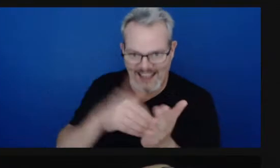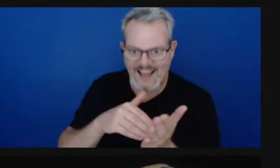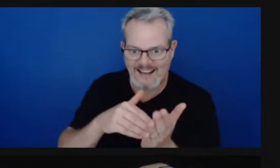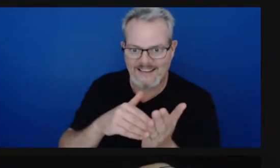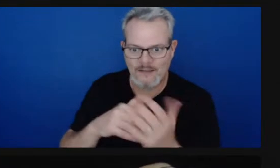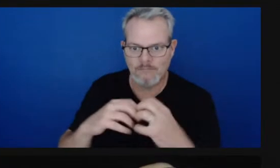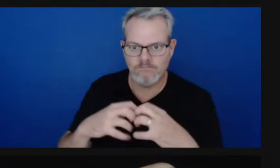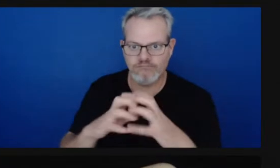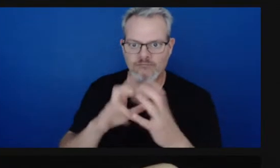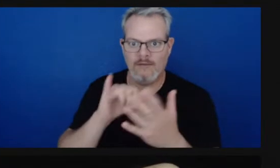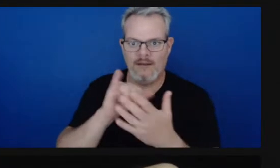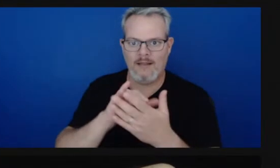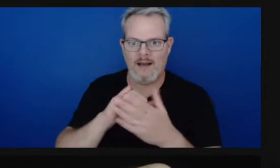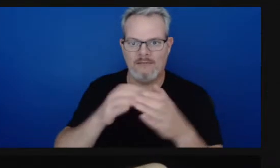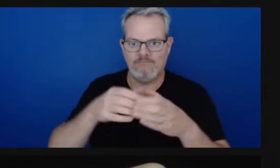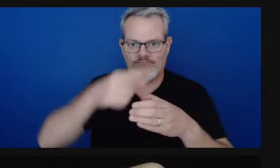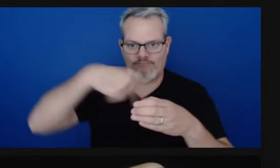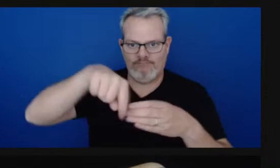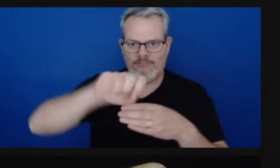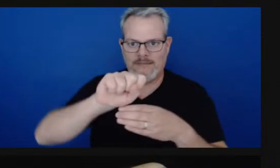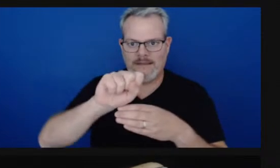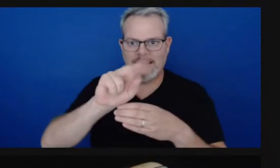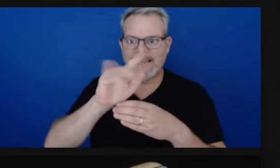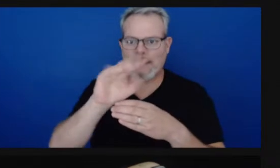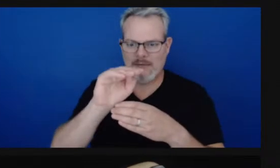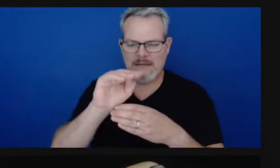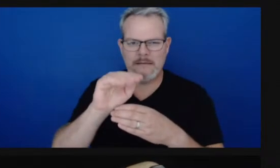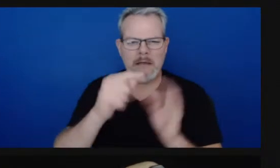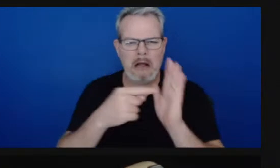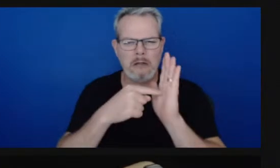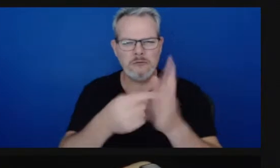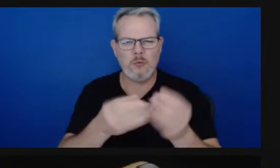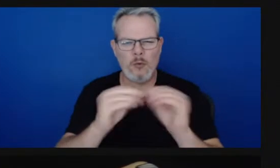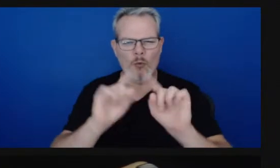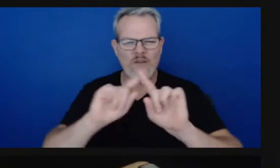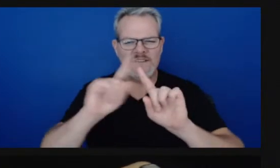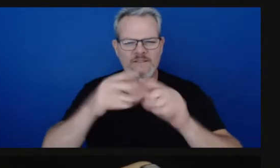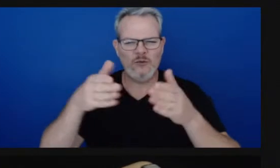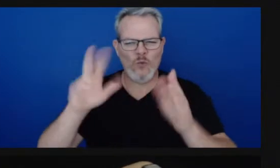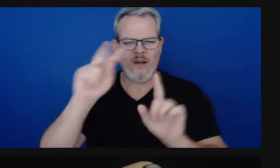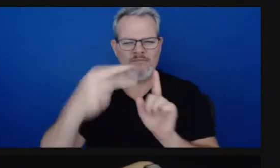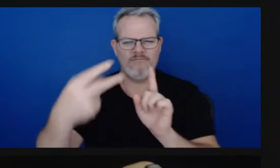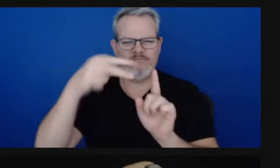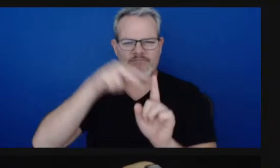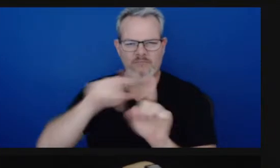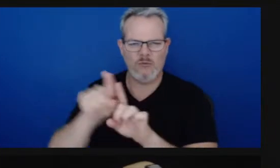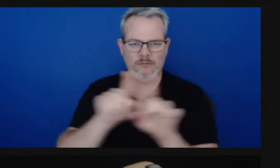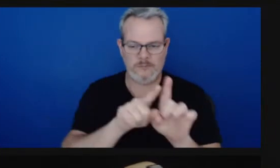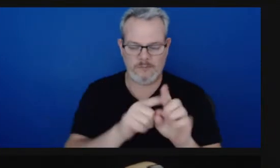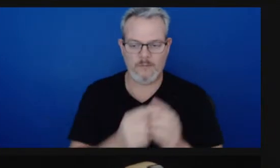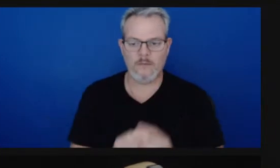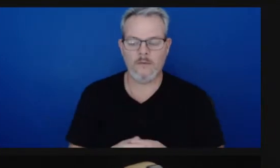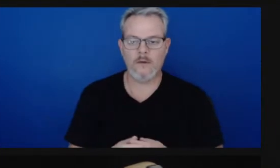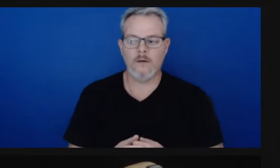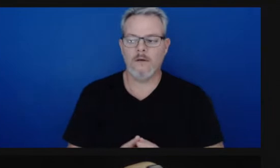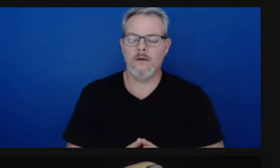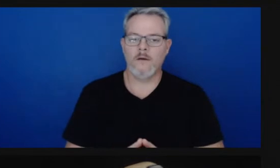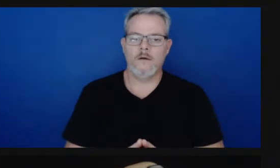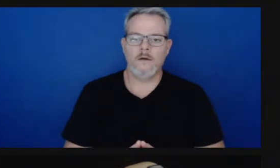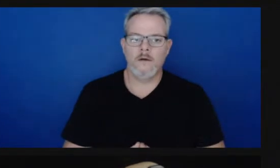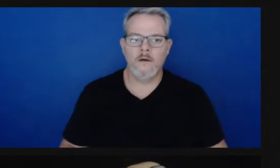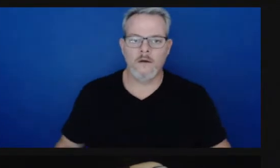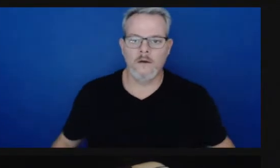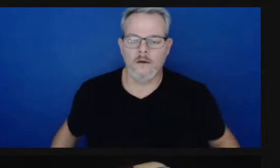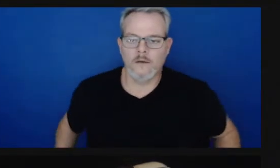summit here at the top. And we'll look at this in some other ways as well. So maybe it'll help us to look at the monitoring